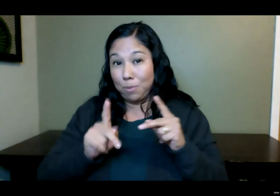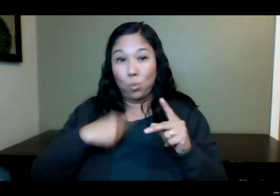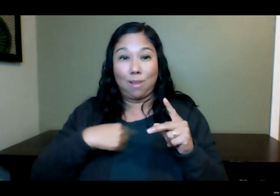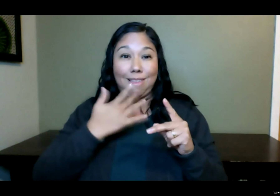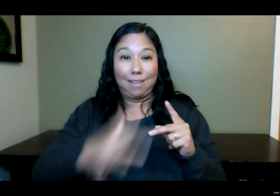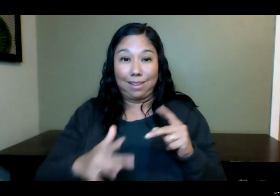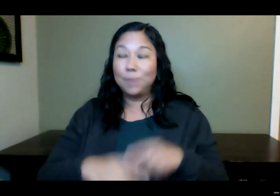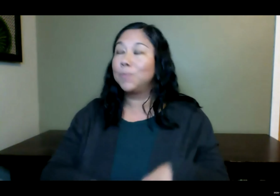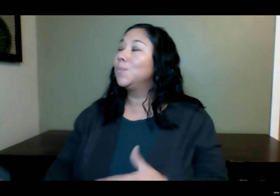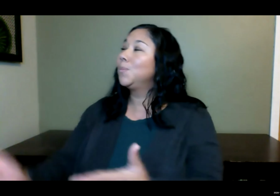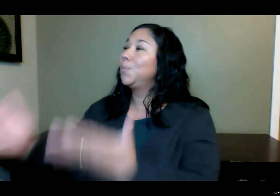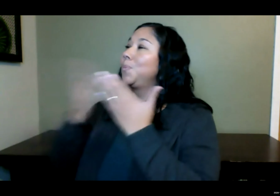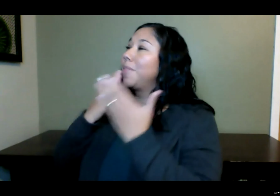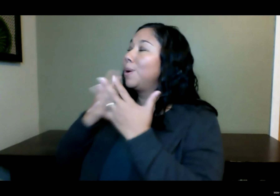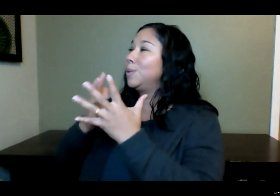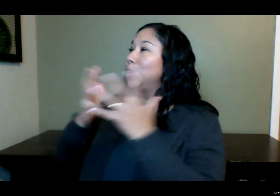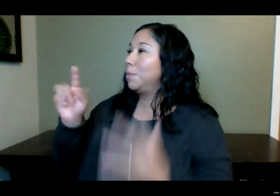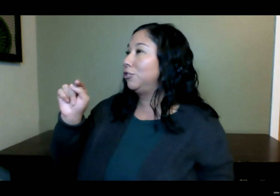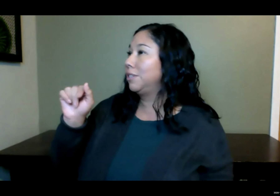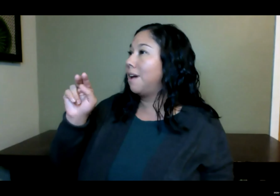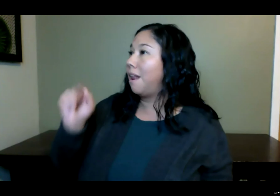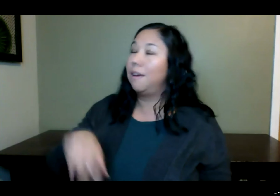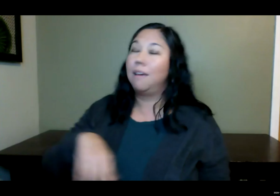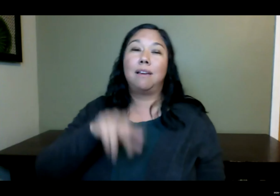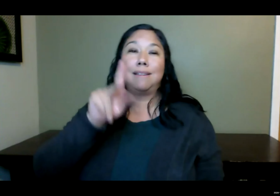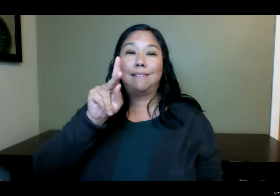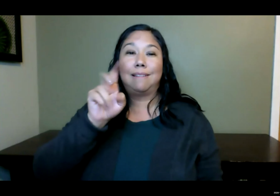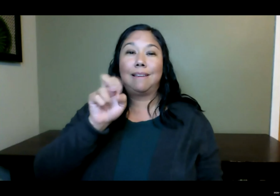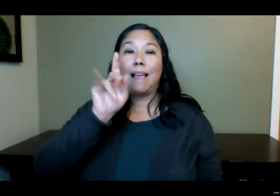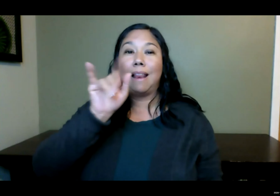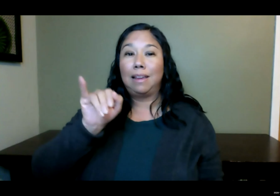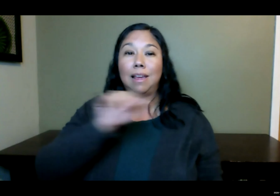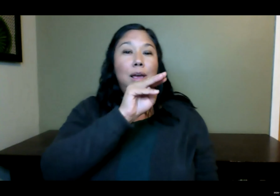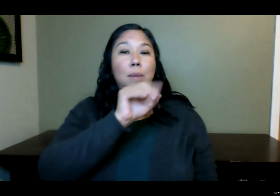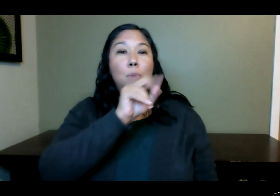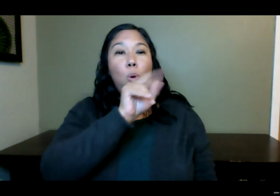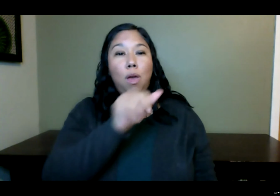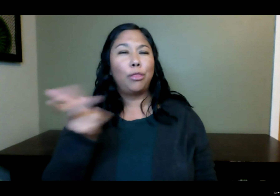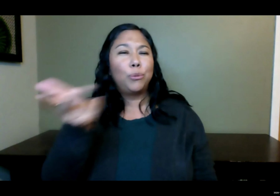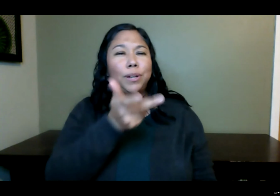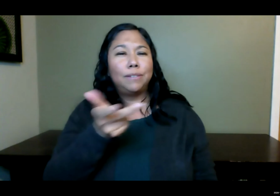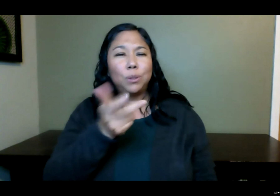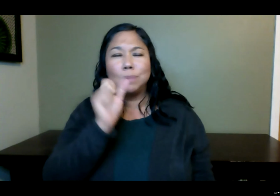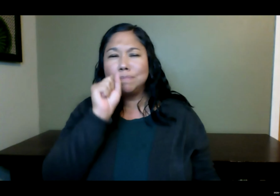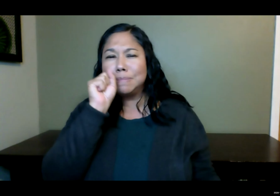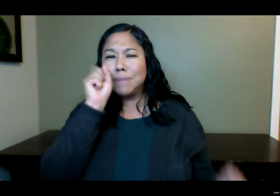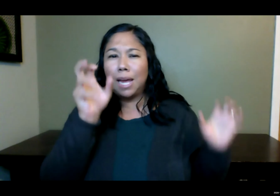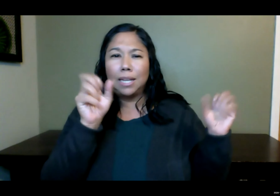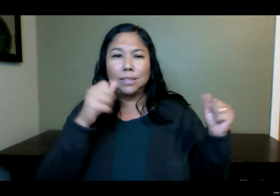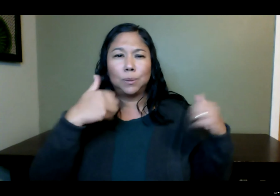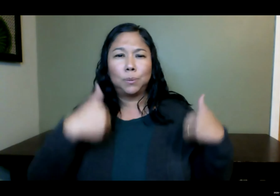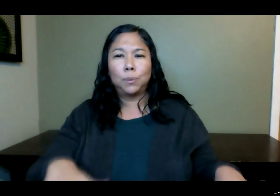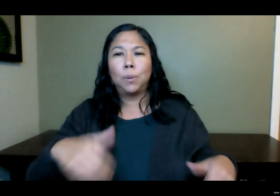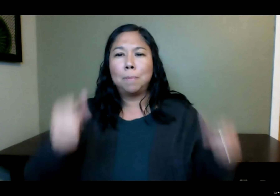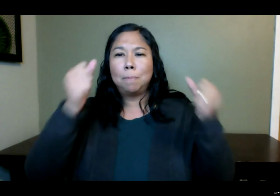Thank you so much, Tana, and Keni and Mona as well. The three of you are amazing and are bringing so many